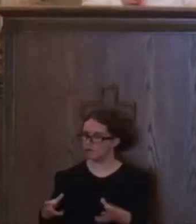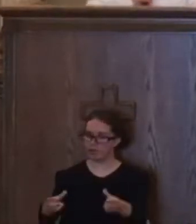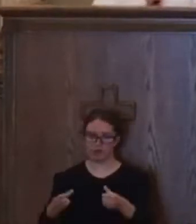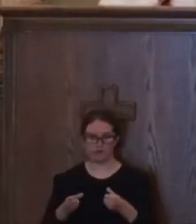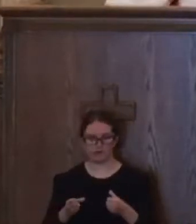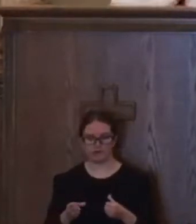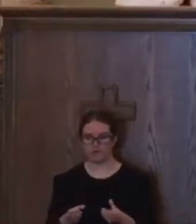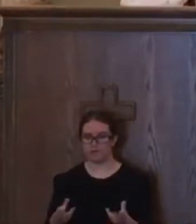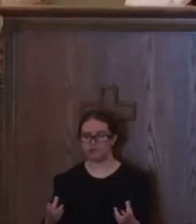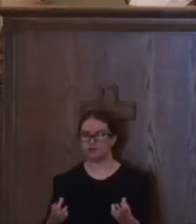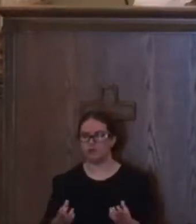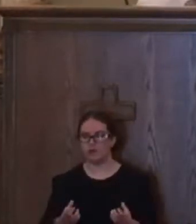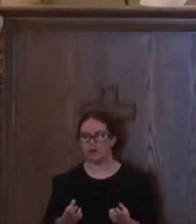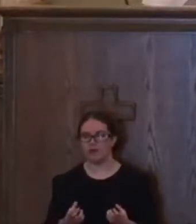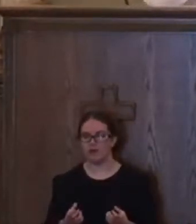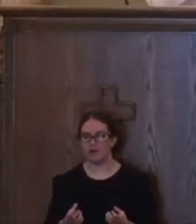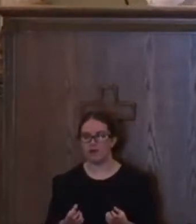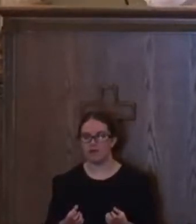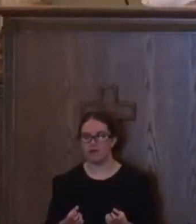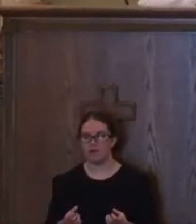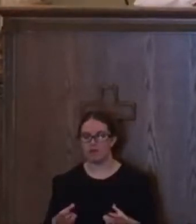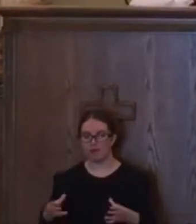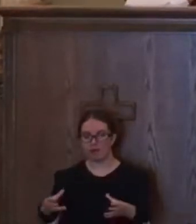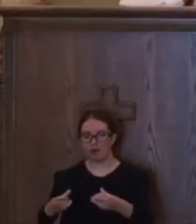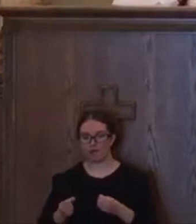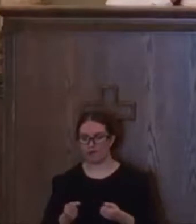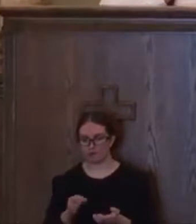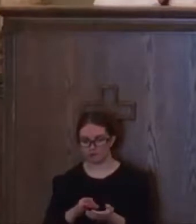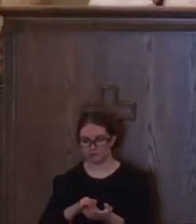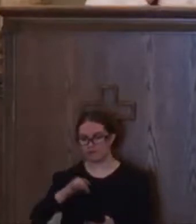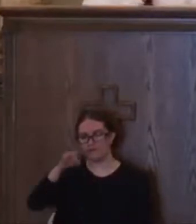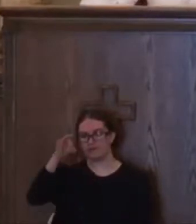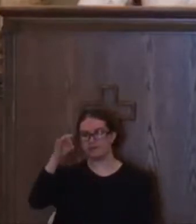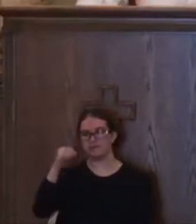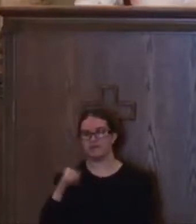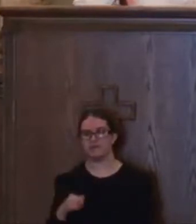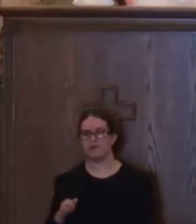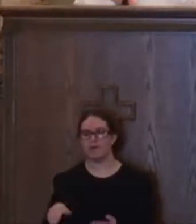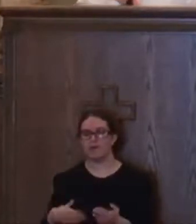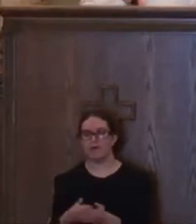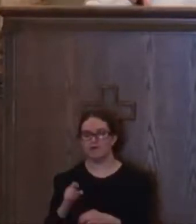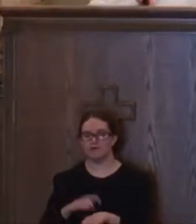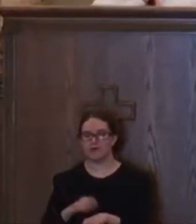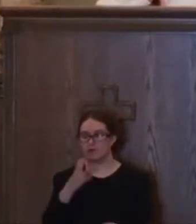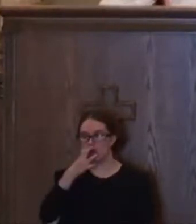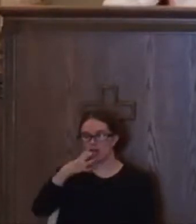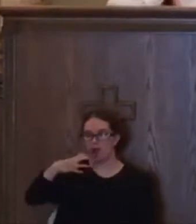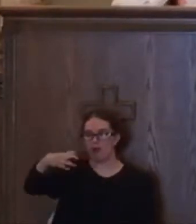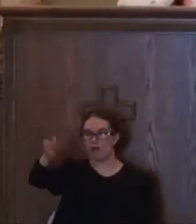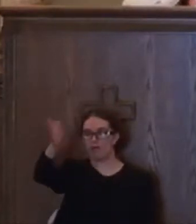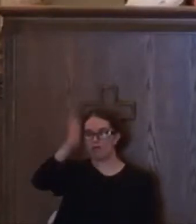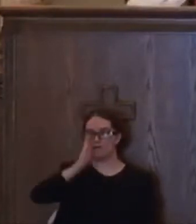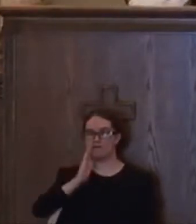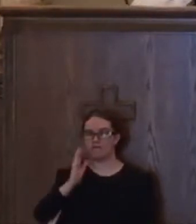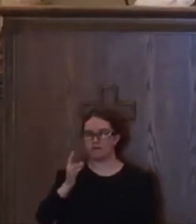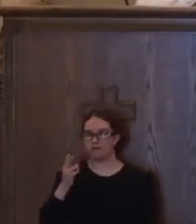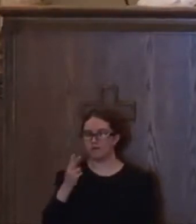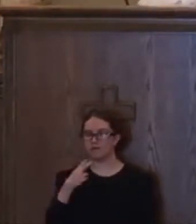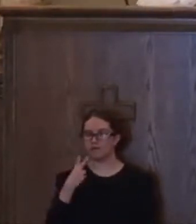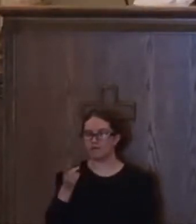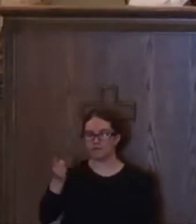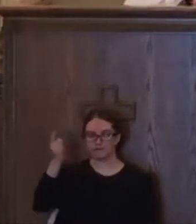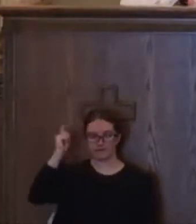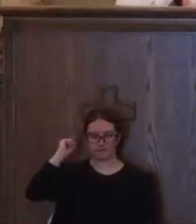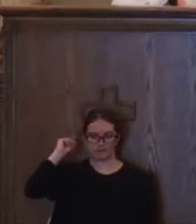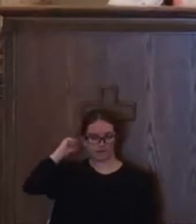you're seeking. You're not going to get what you're looking for. And the whole time you're crying out to God, you hear a voice in the back of your